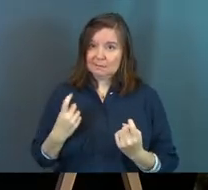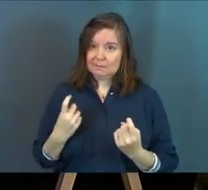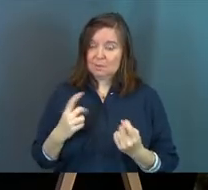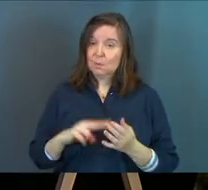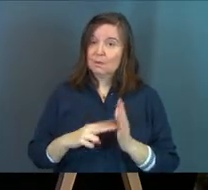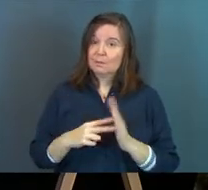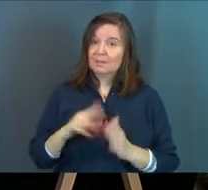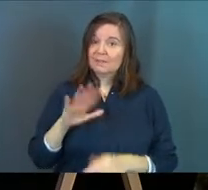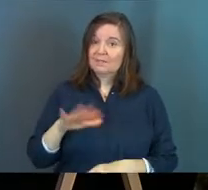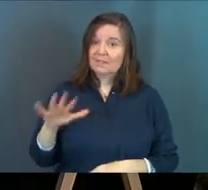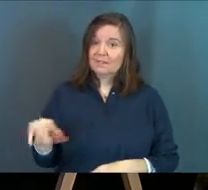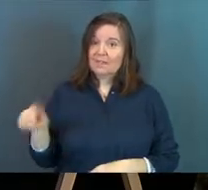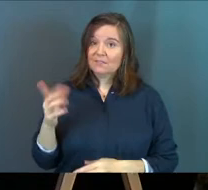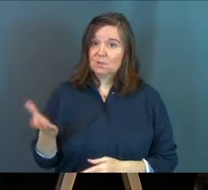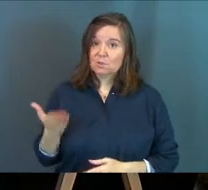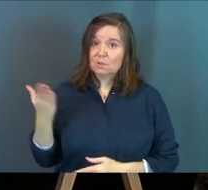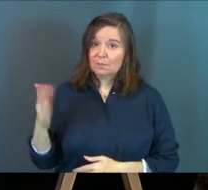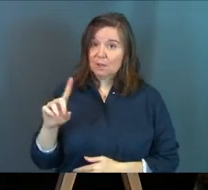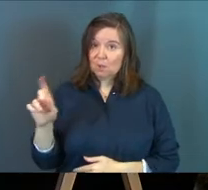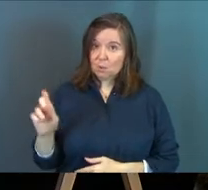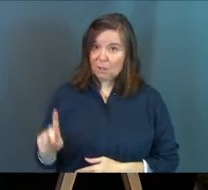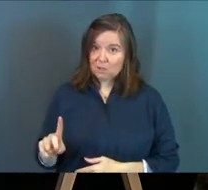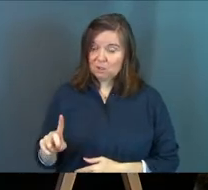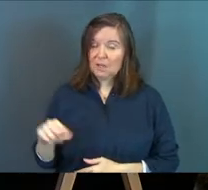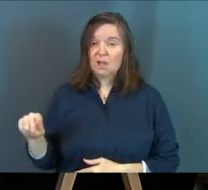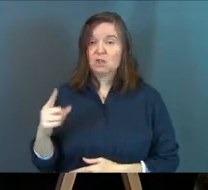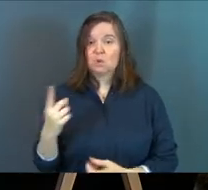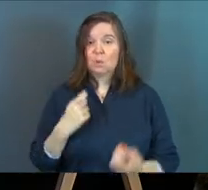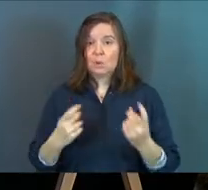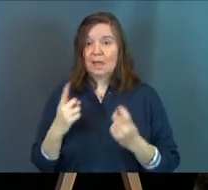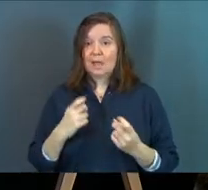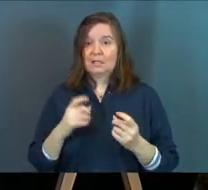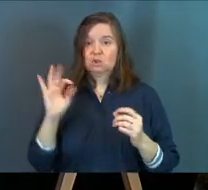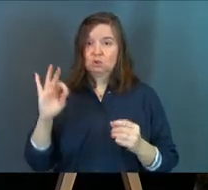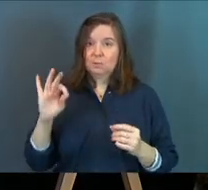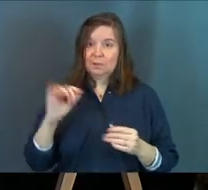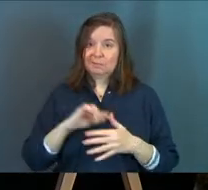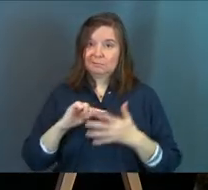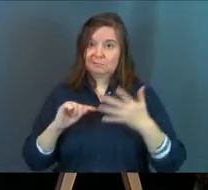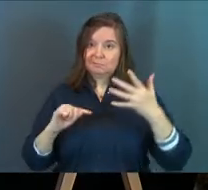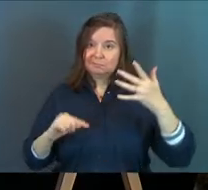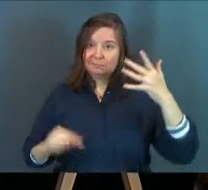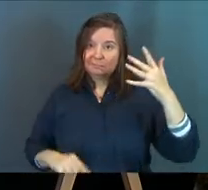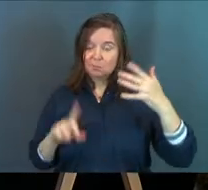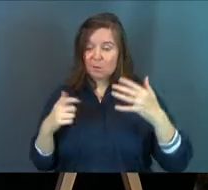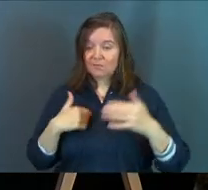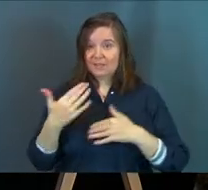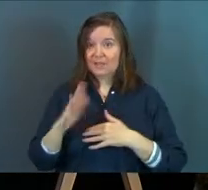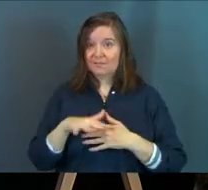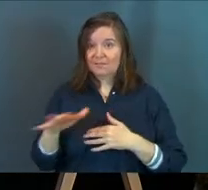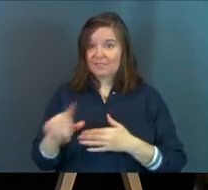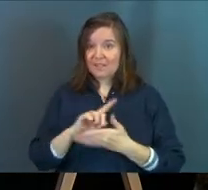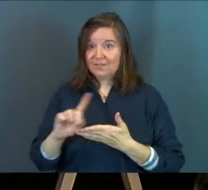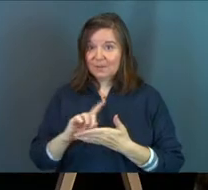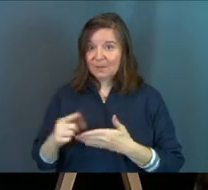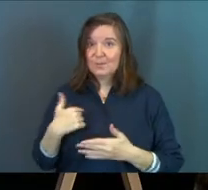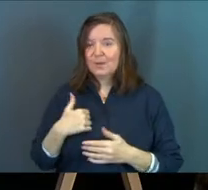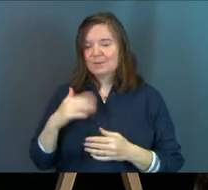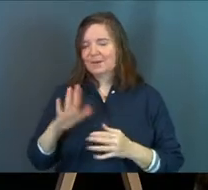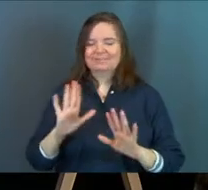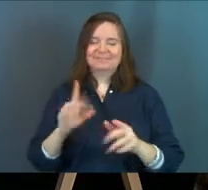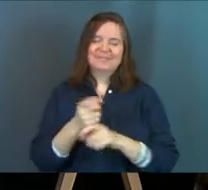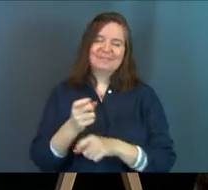means 55 of you submitted questions, and you asked us to preach on those questions. And so for the next 55 weeks, we'll